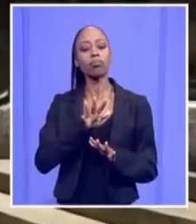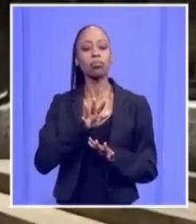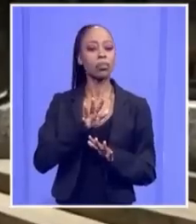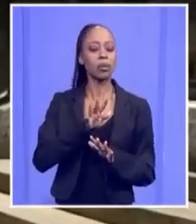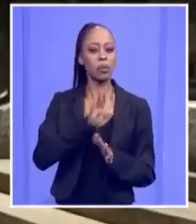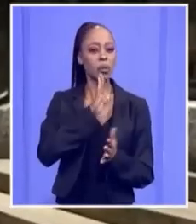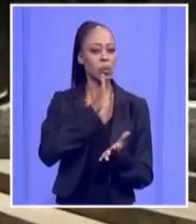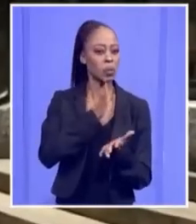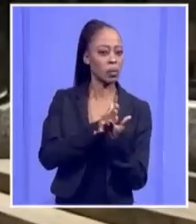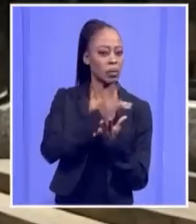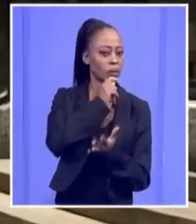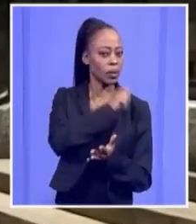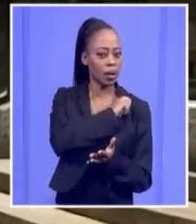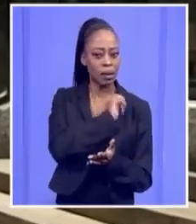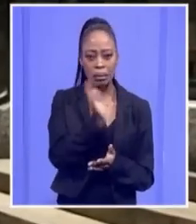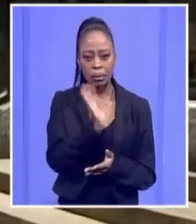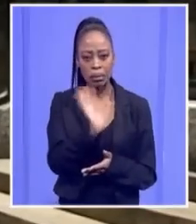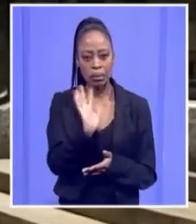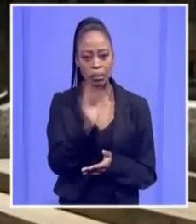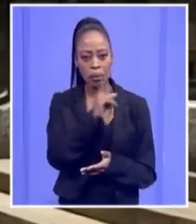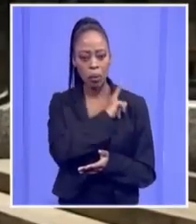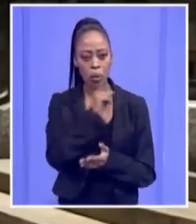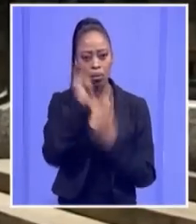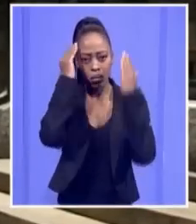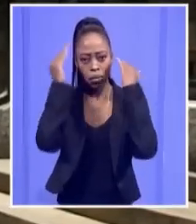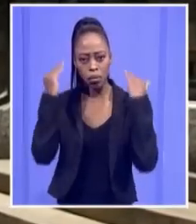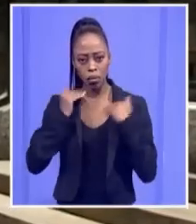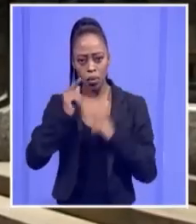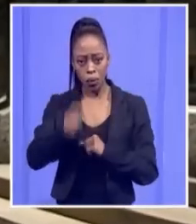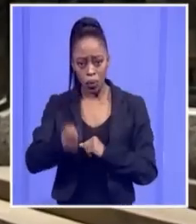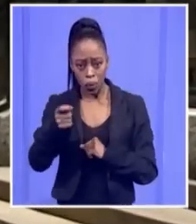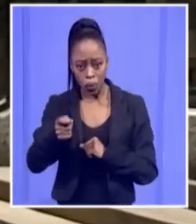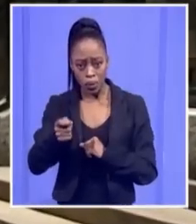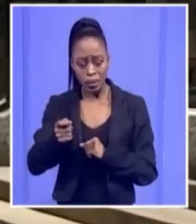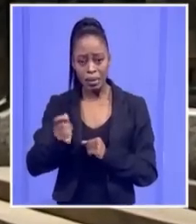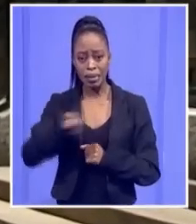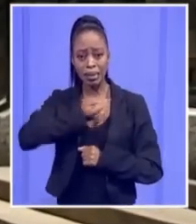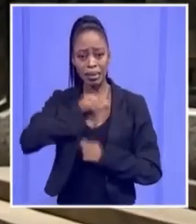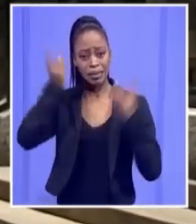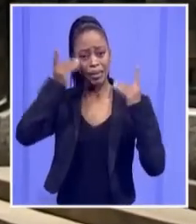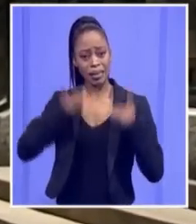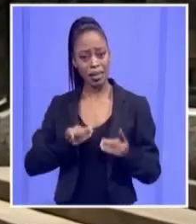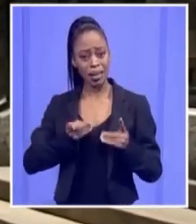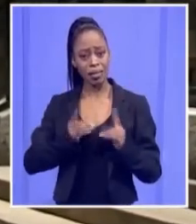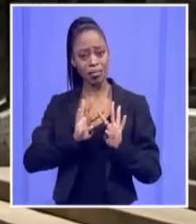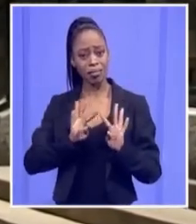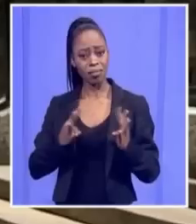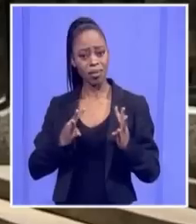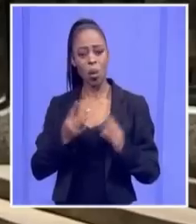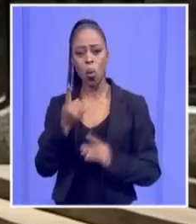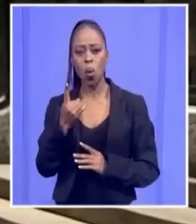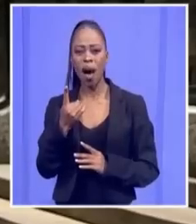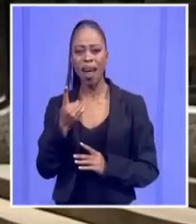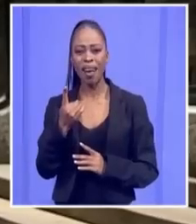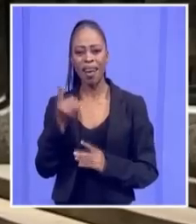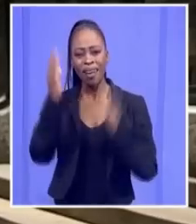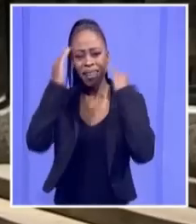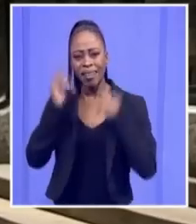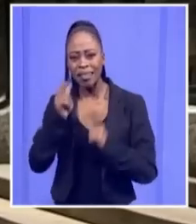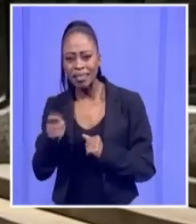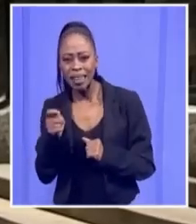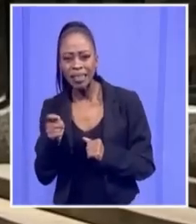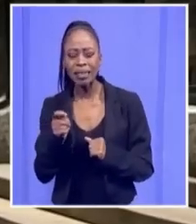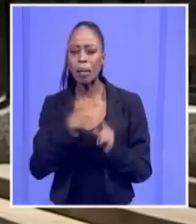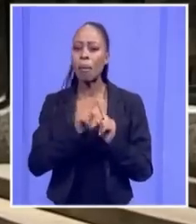suspicion the fact that the judiciary made its own call to have a full bench instead of one judge. So now we see the result of